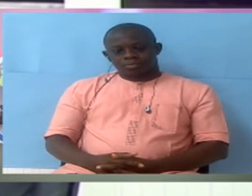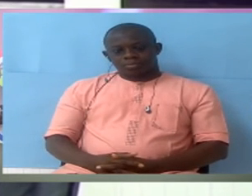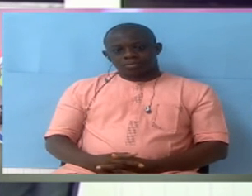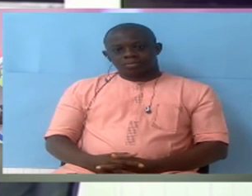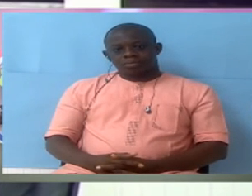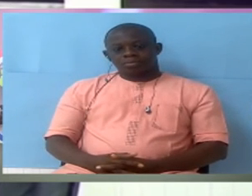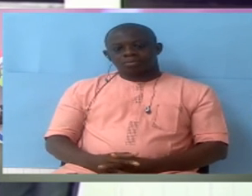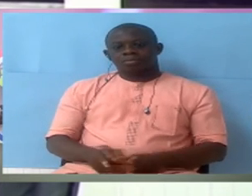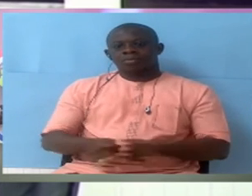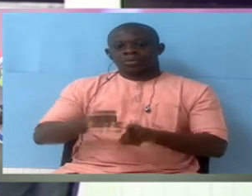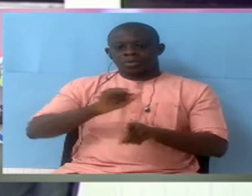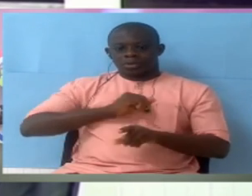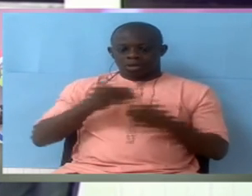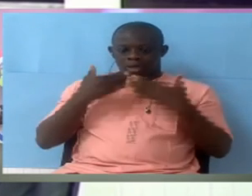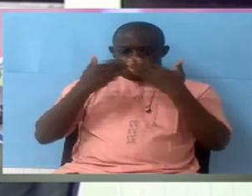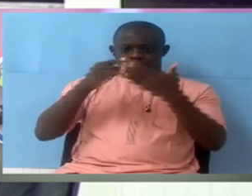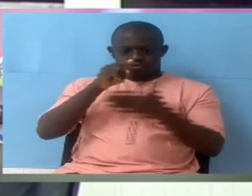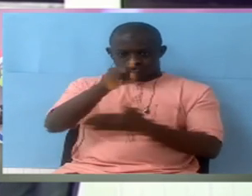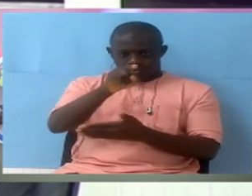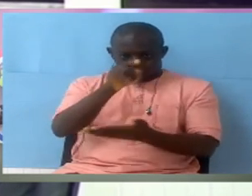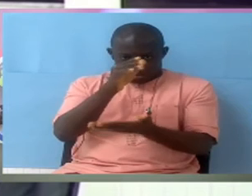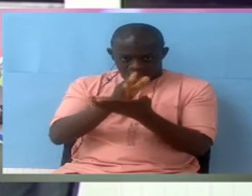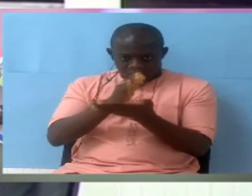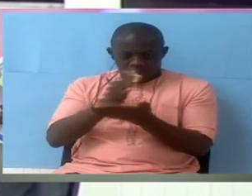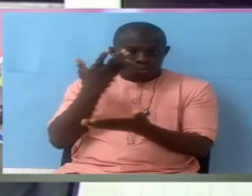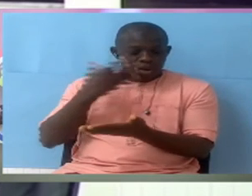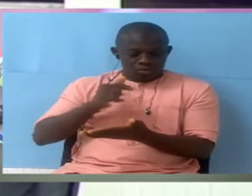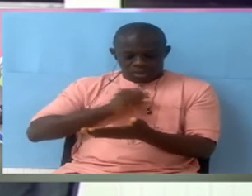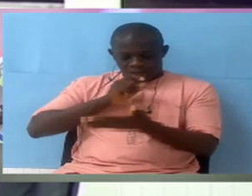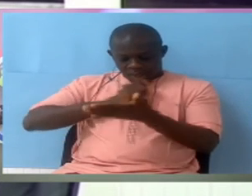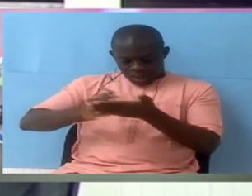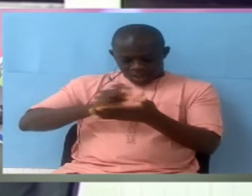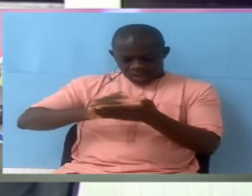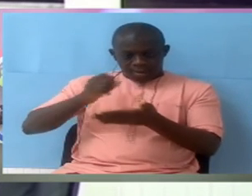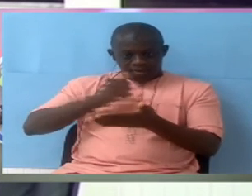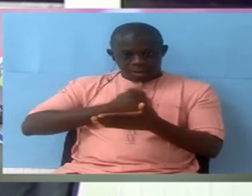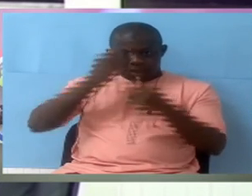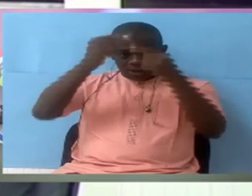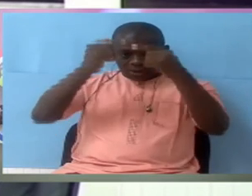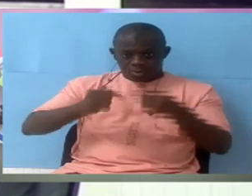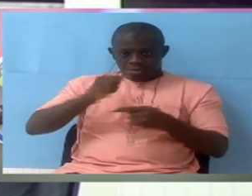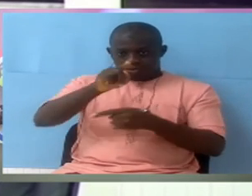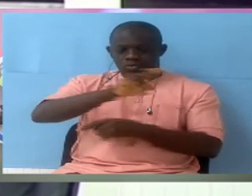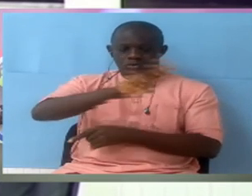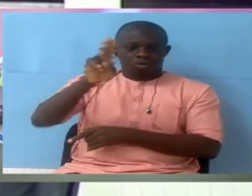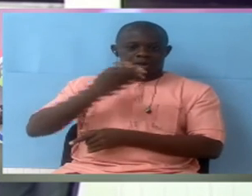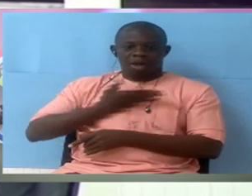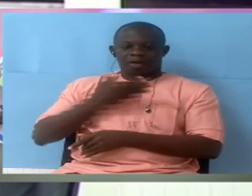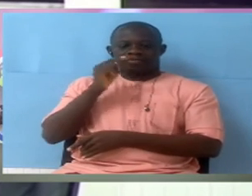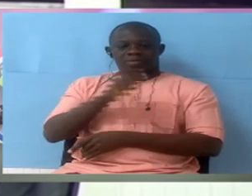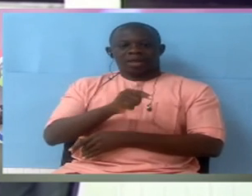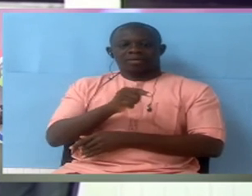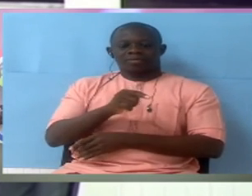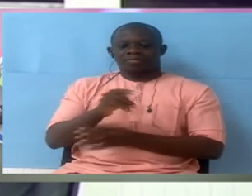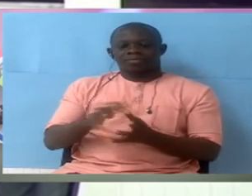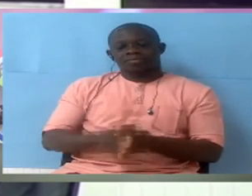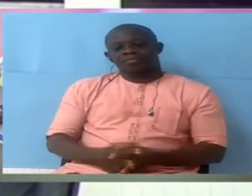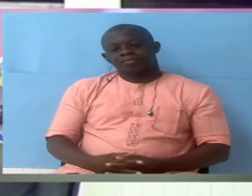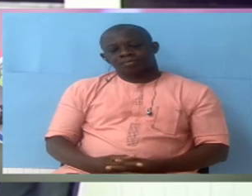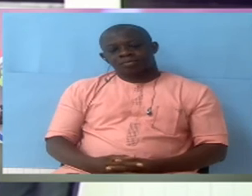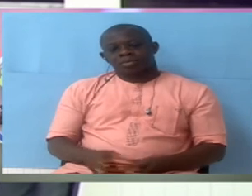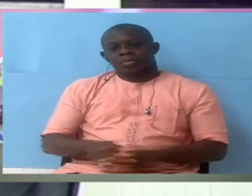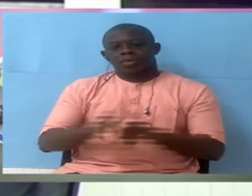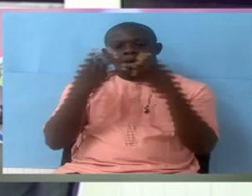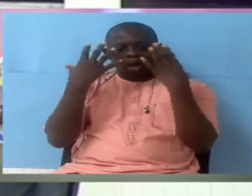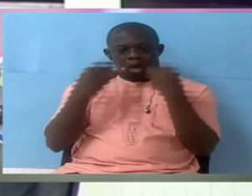I told him that you were not present when I was writing my statement. Manako yow dé ba ma bindé suma kaddu yi téwulo fa won.